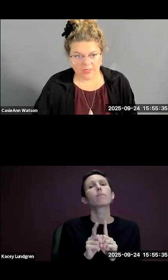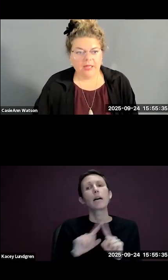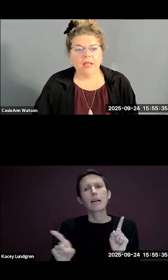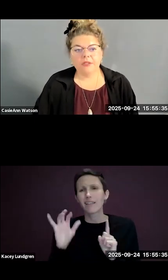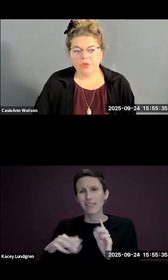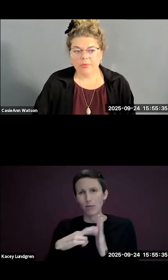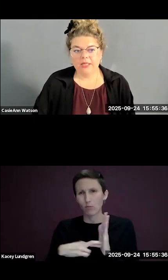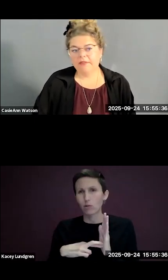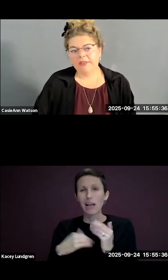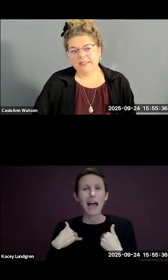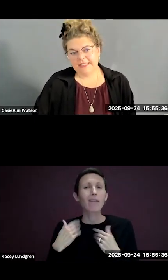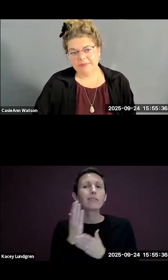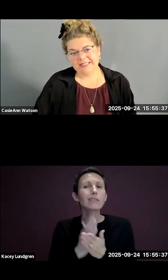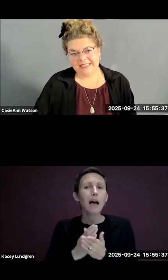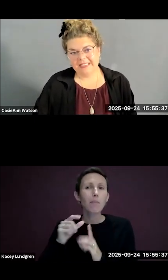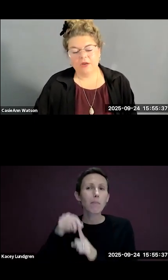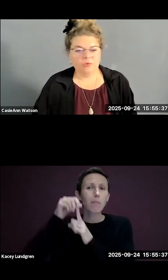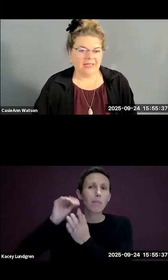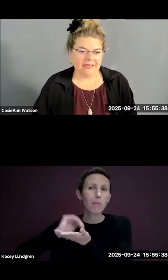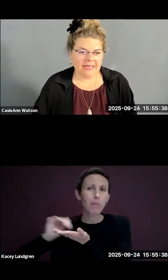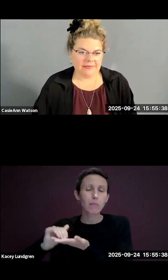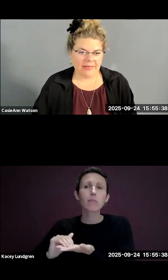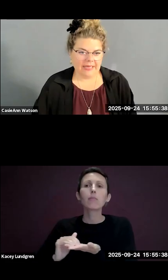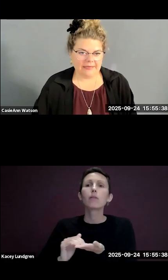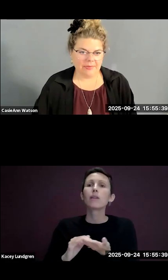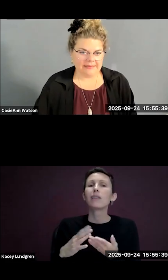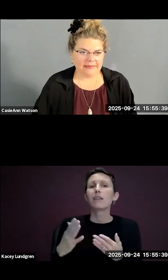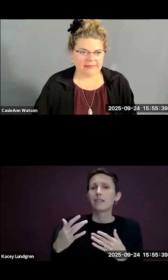this rule, and determining if a team is needed goes on a